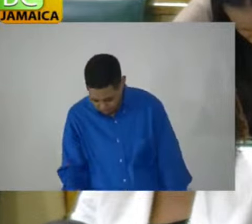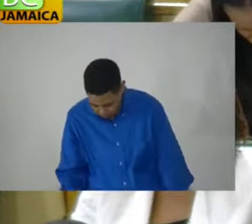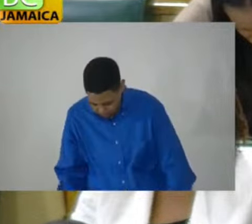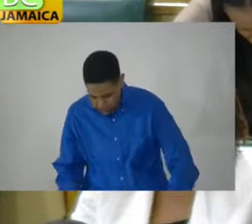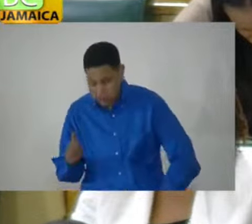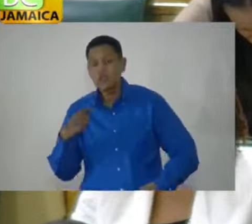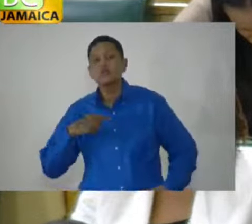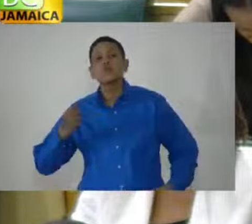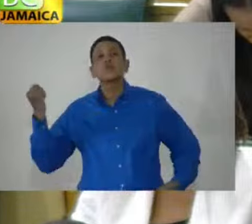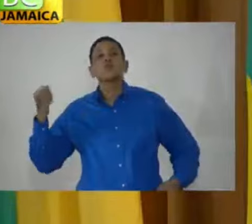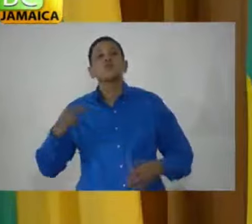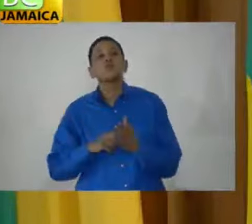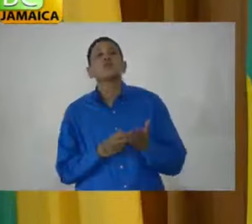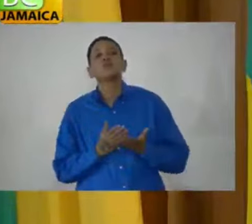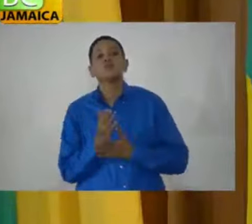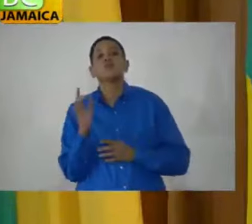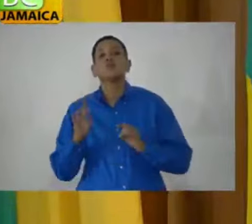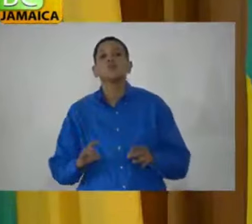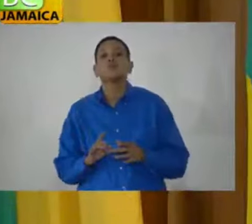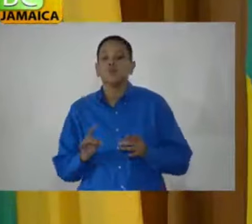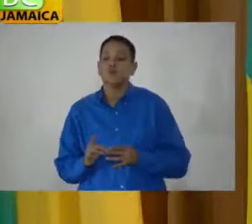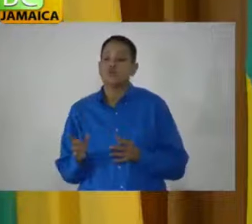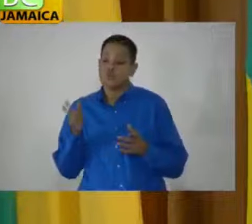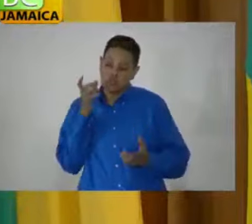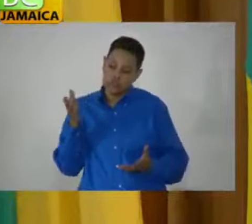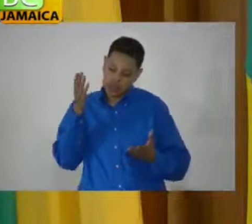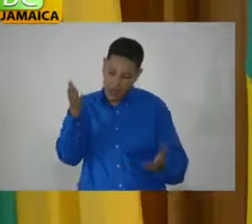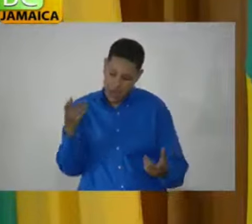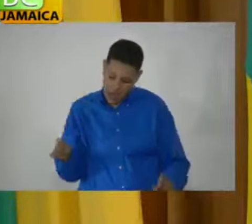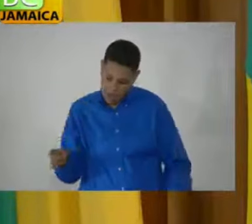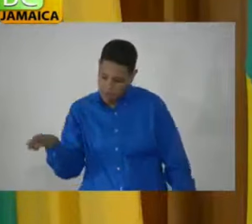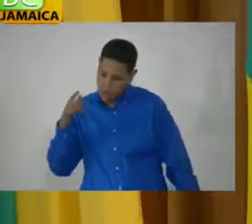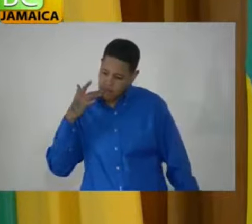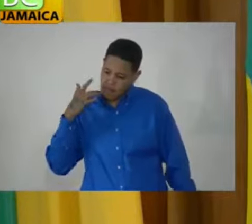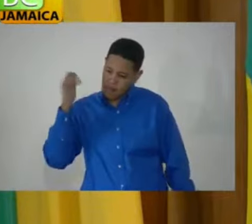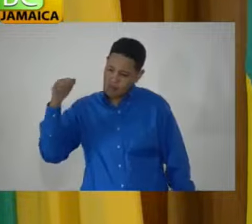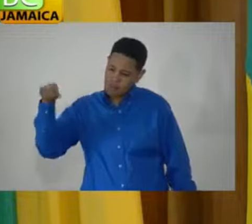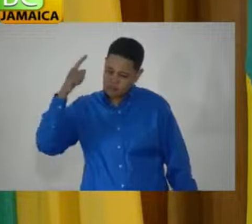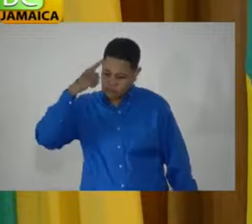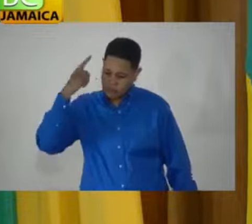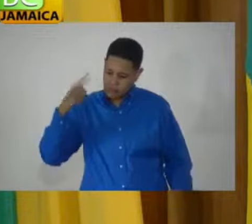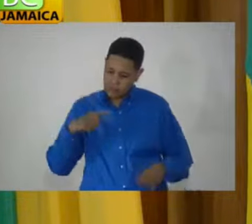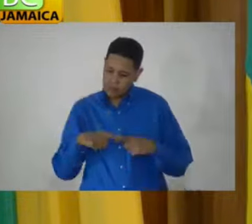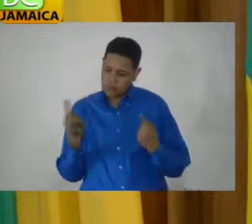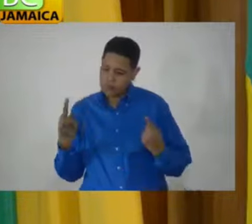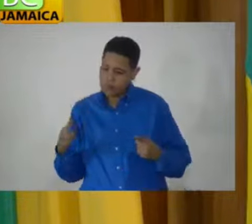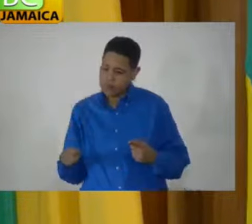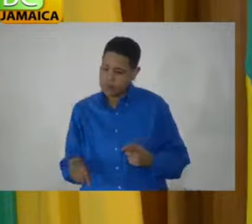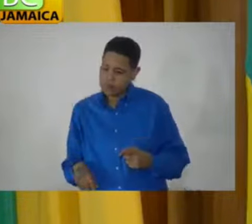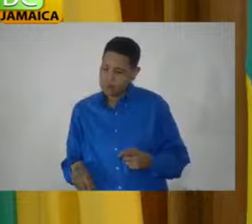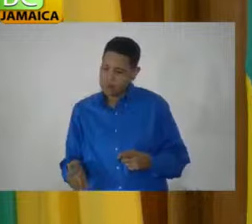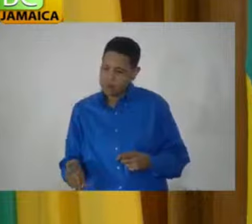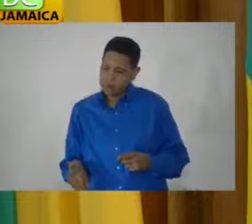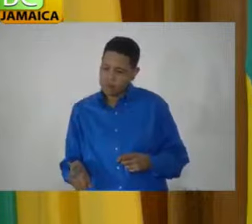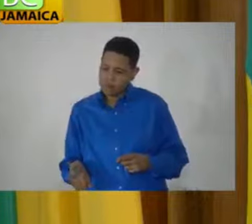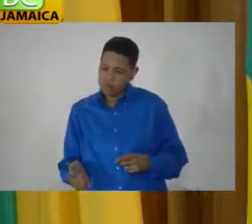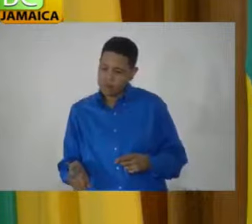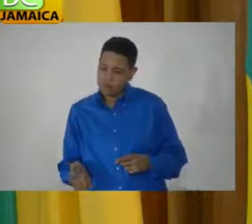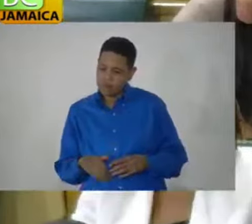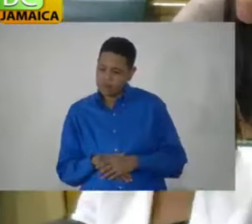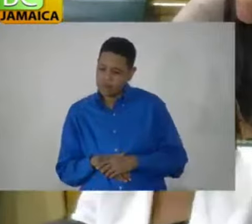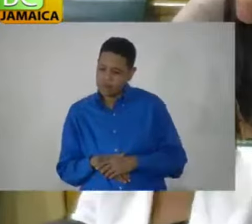question is, we suspend the standing orders to allow for the Minister's motion. Those in favour? Those against? The ayes have it.